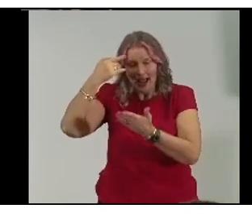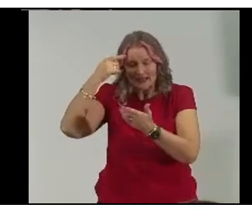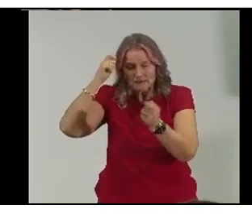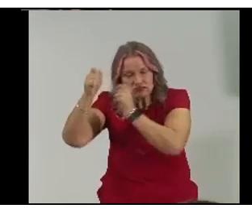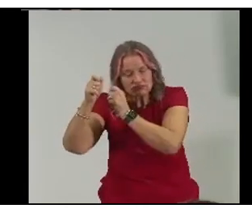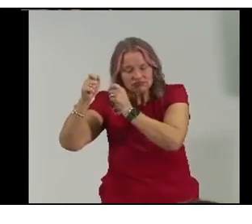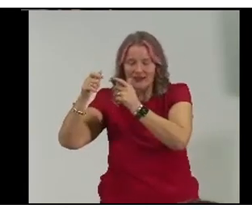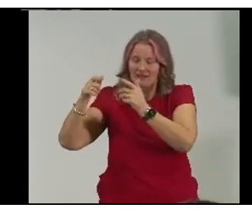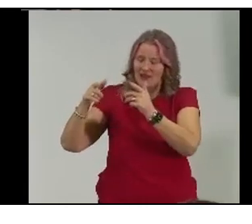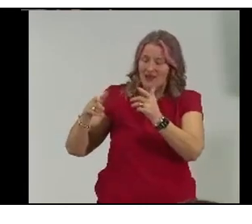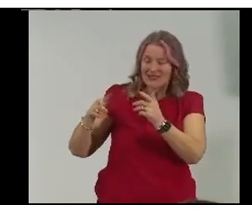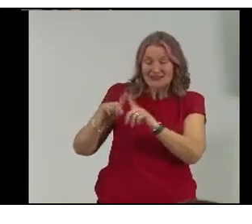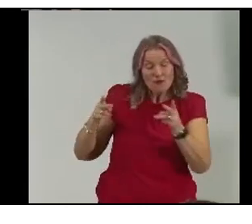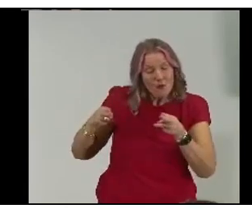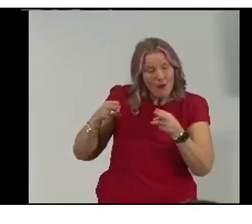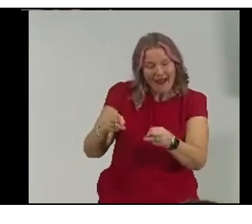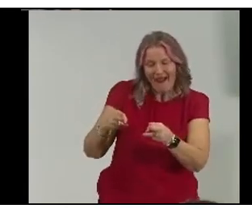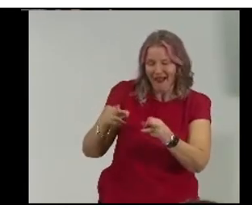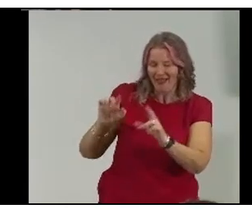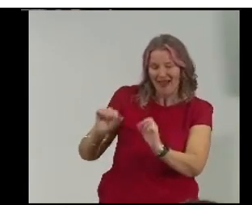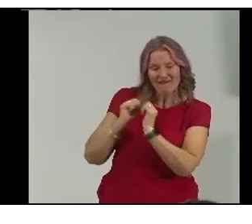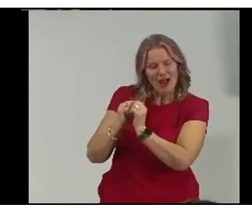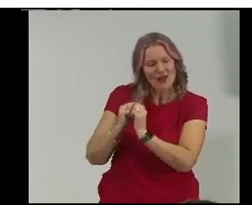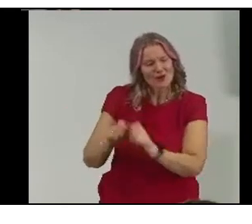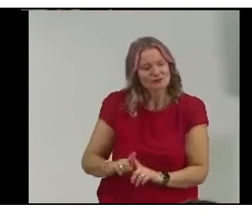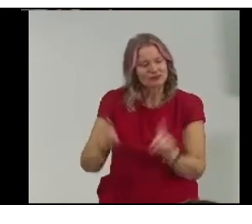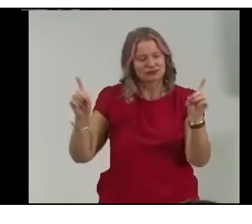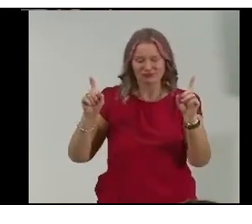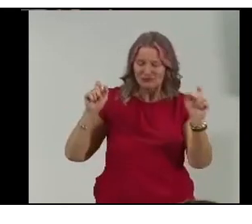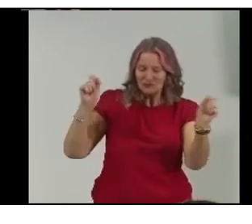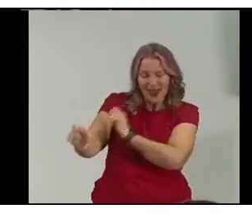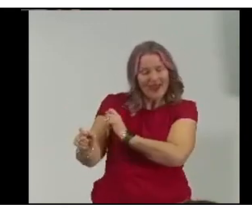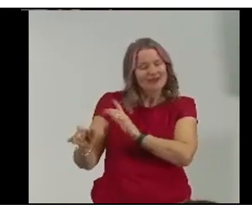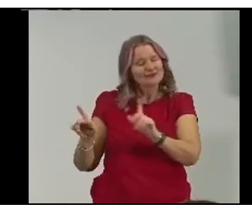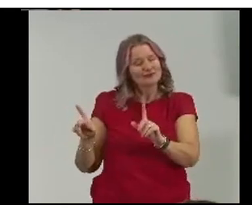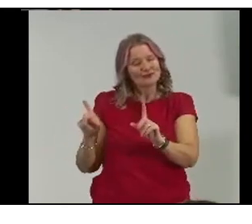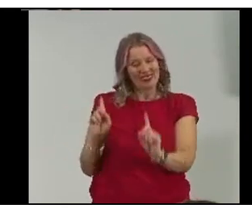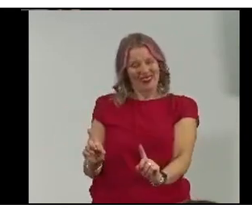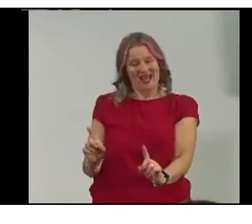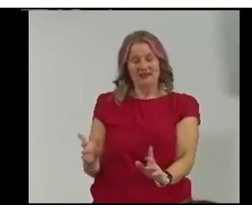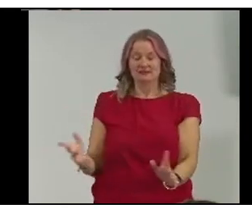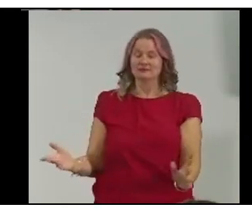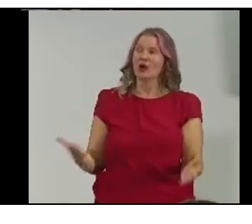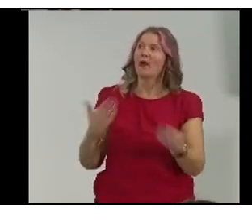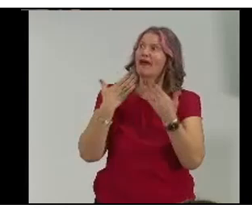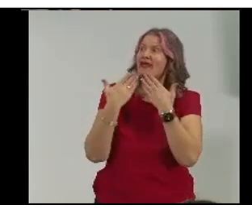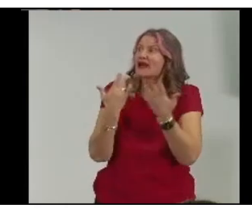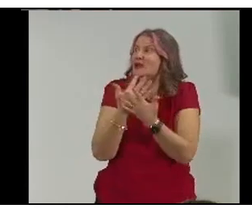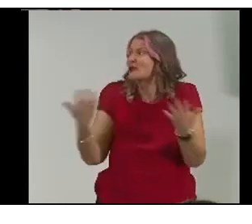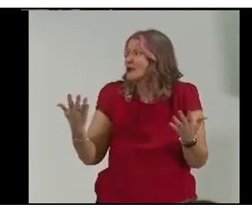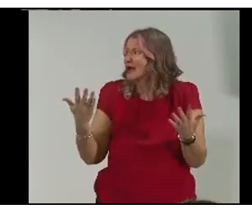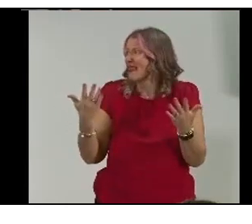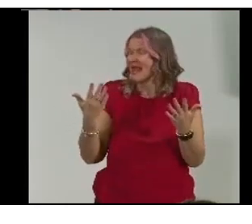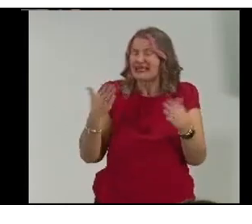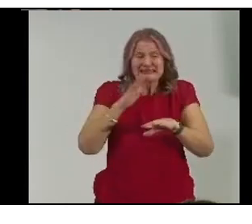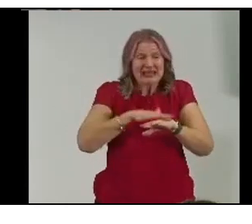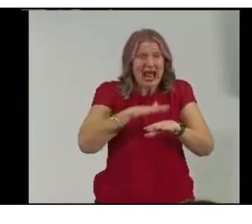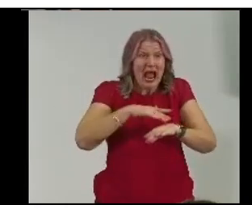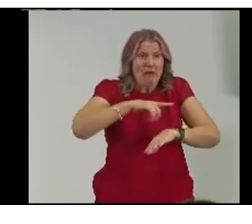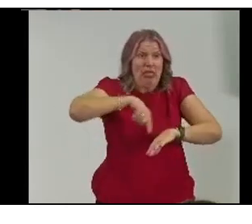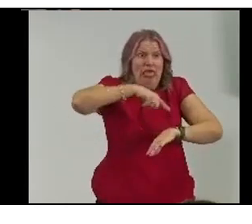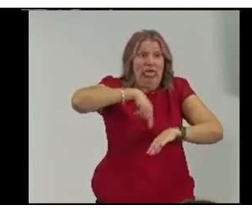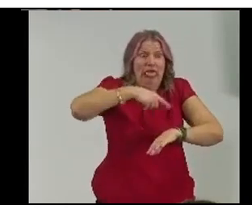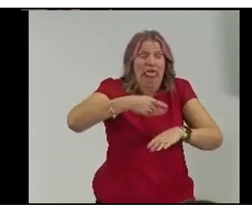different approach or a different set of values in different countries. That's amazing. Okay. Yeah. Thank you guys. Sorry, I think we're a tiny bit over. We're passing